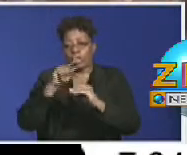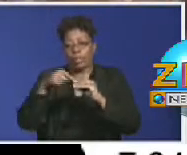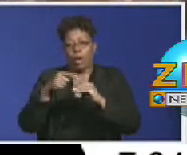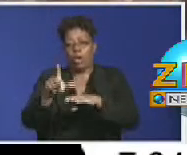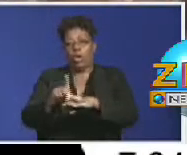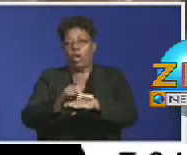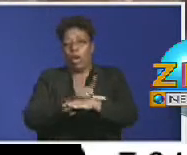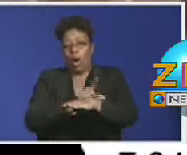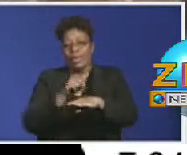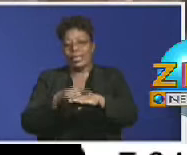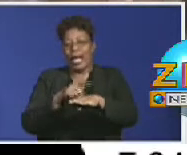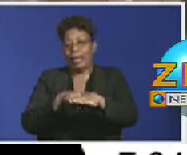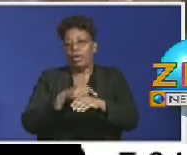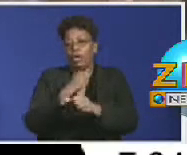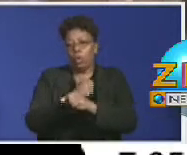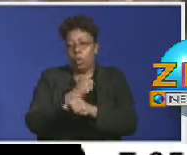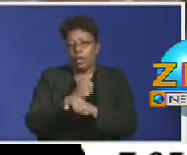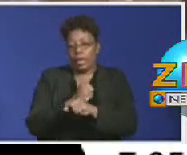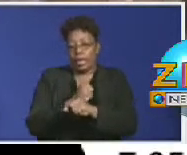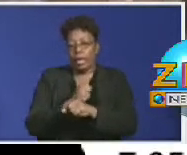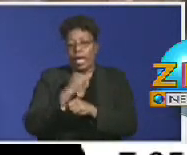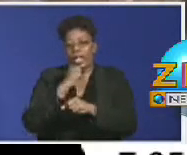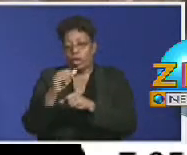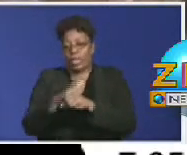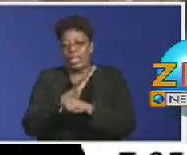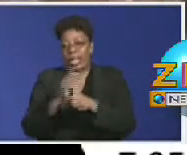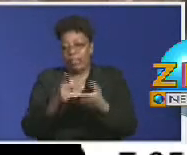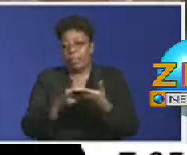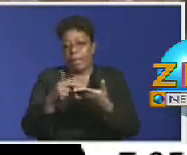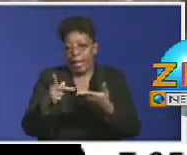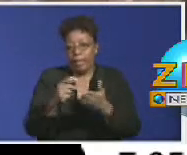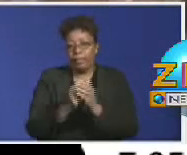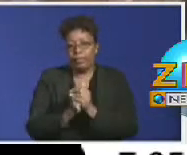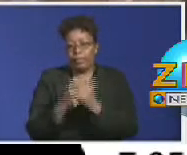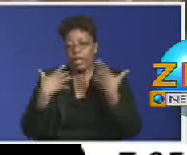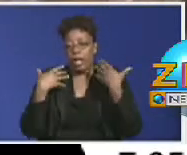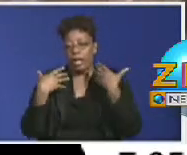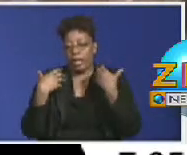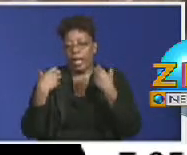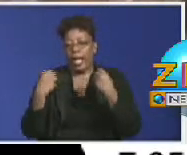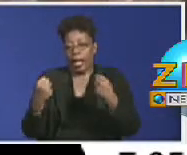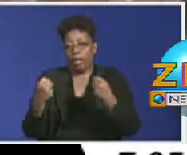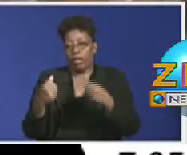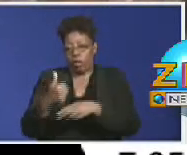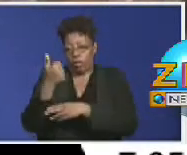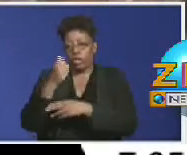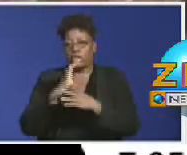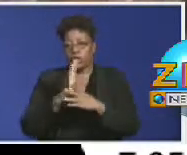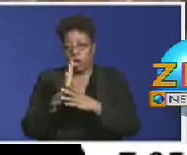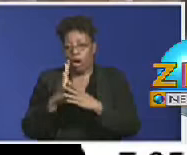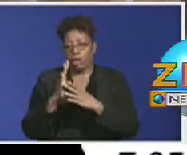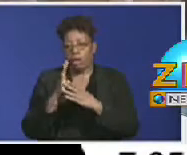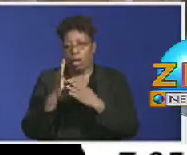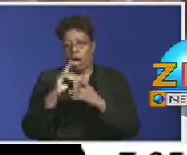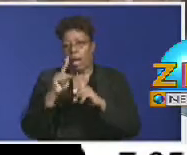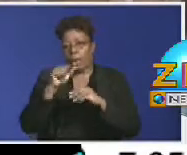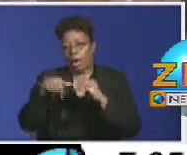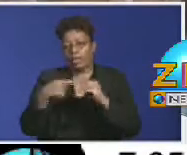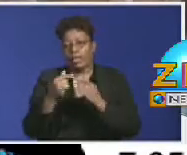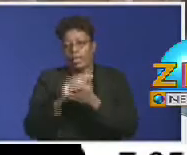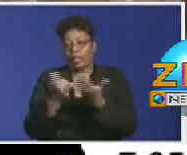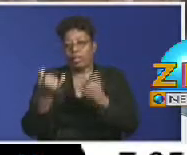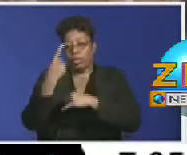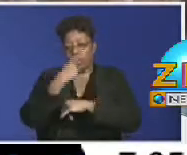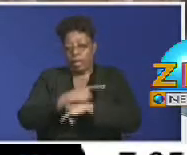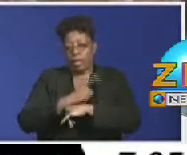longer shifts and the lack of overtime pay. While health officials also addressed that issue today, we spoke with Laurent Burrows,